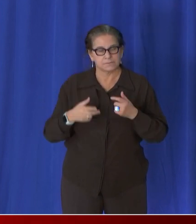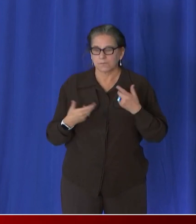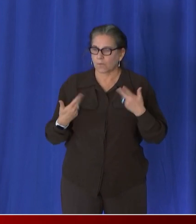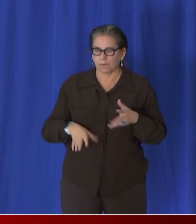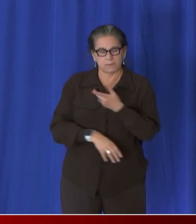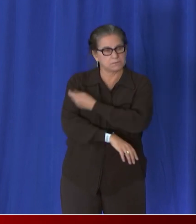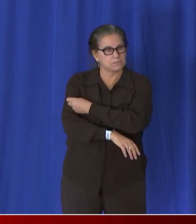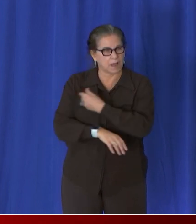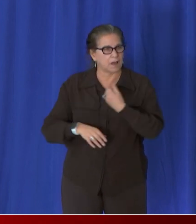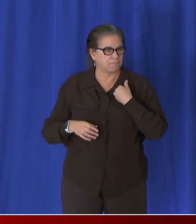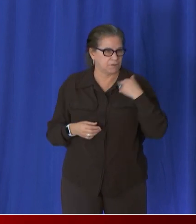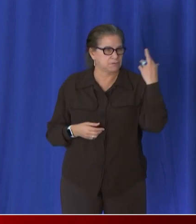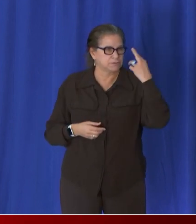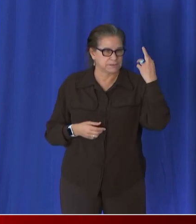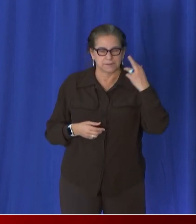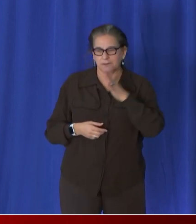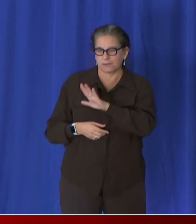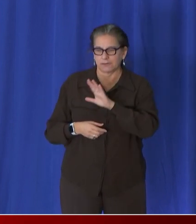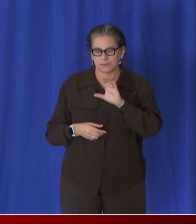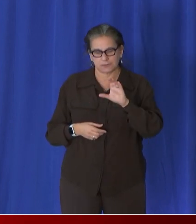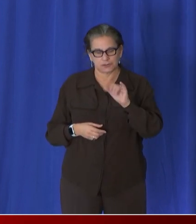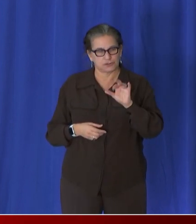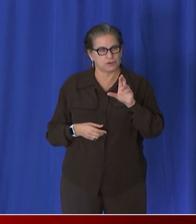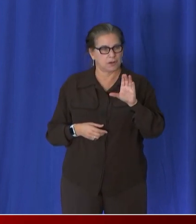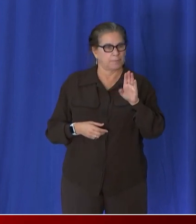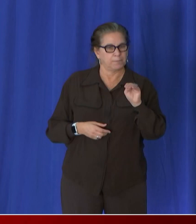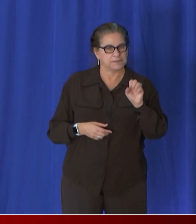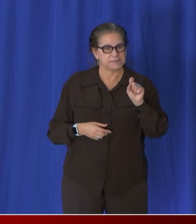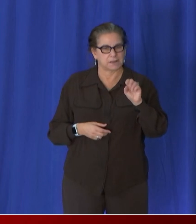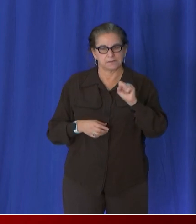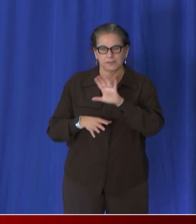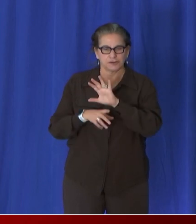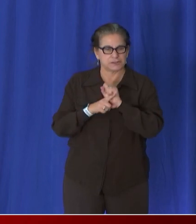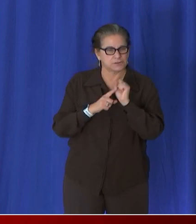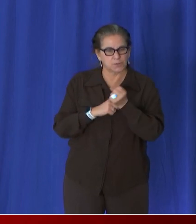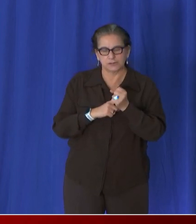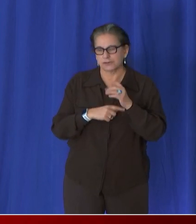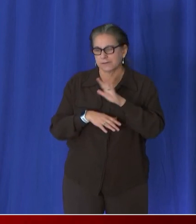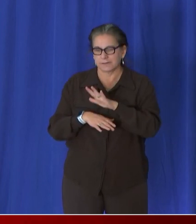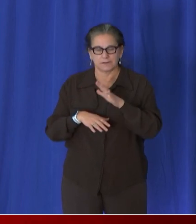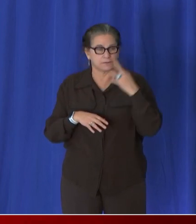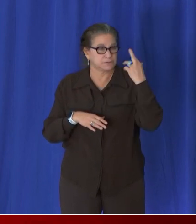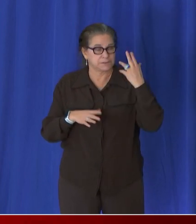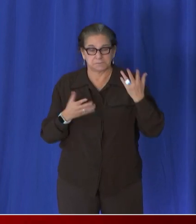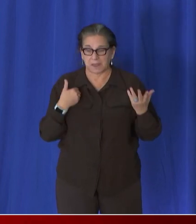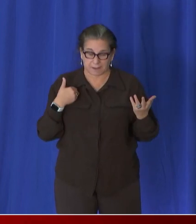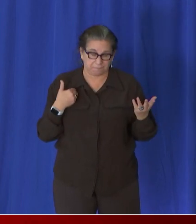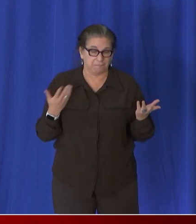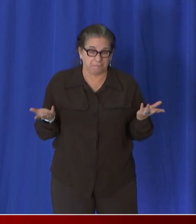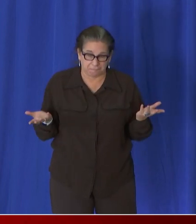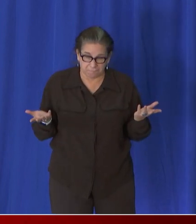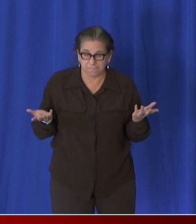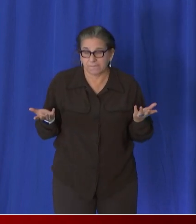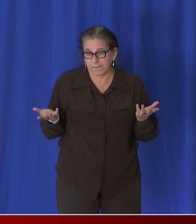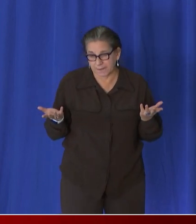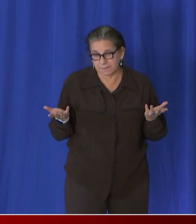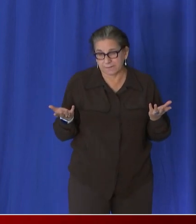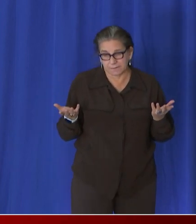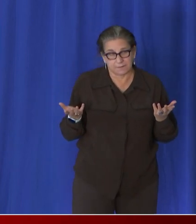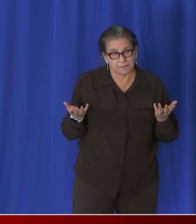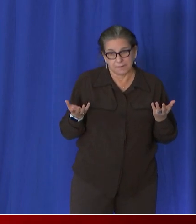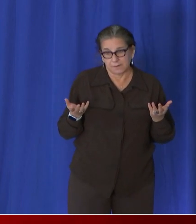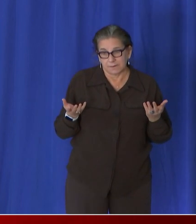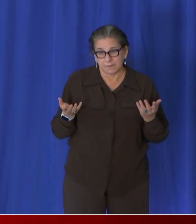here should certainly want to know what their vaccination status is. If they have been tested and can present a